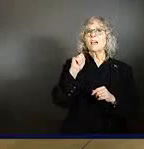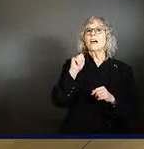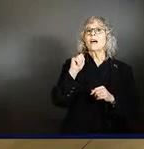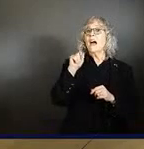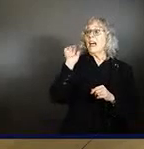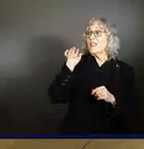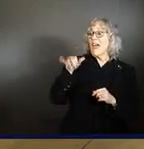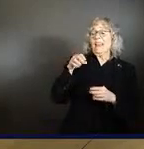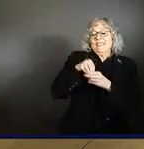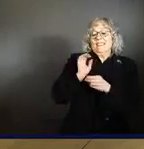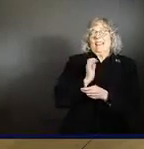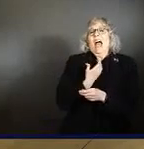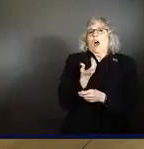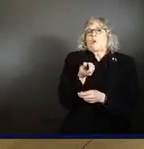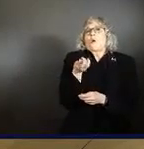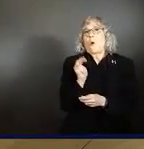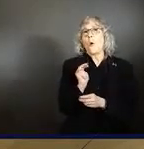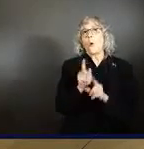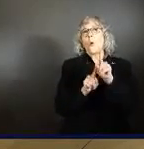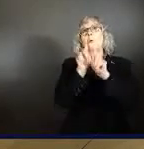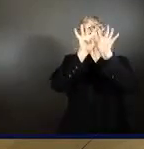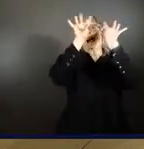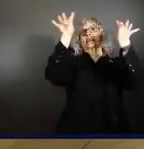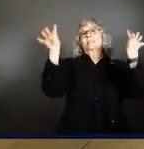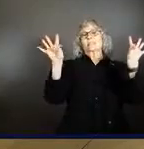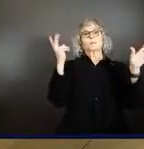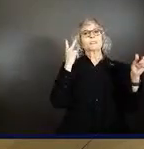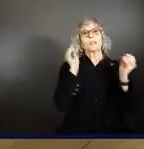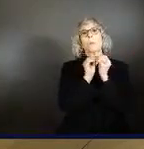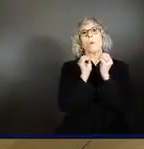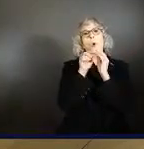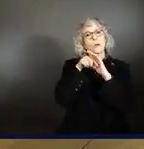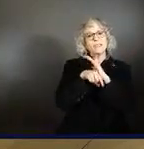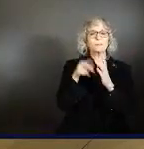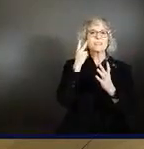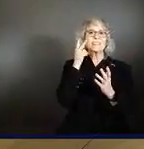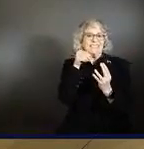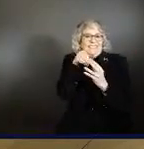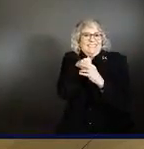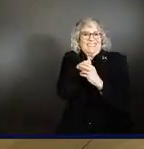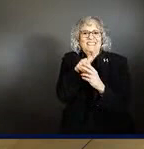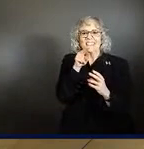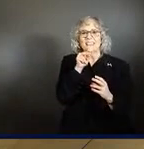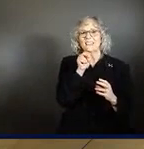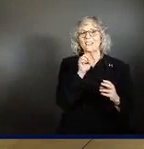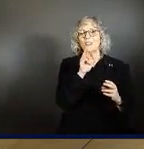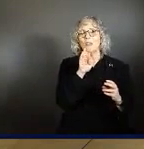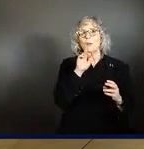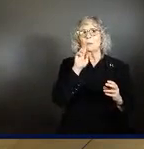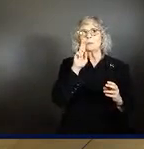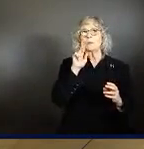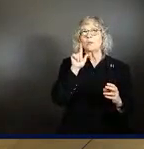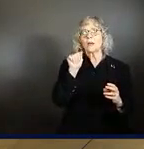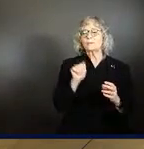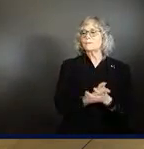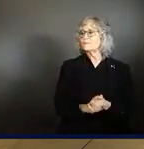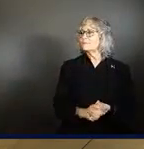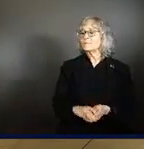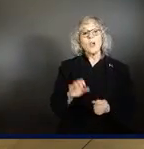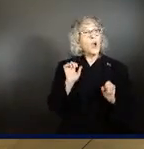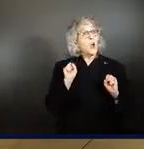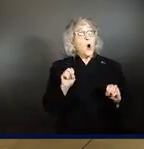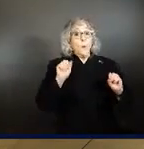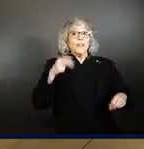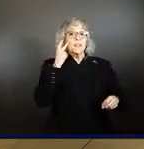galaxy, and we can see a lot more details and see inside the nebula to see what's going on. So we can see within our